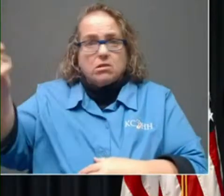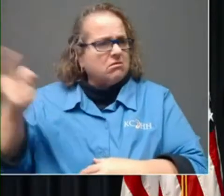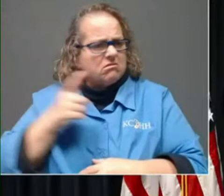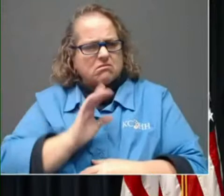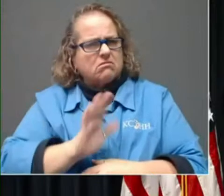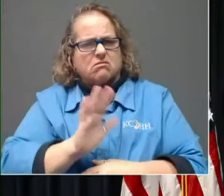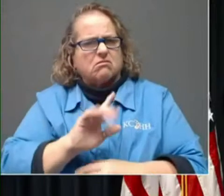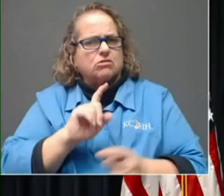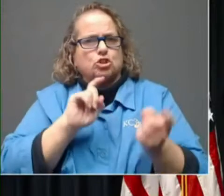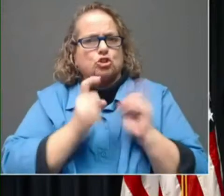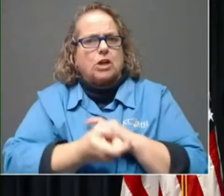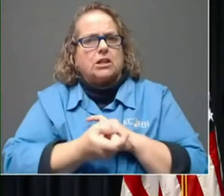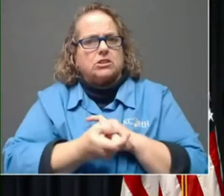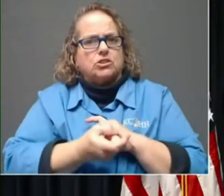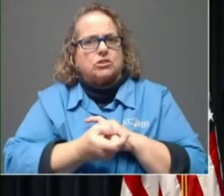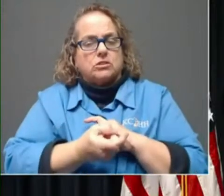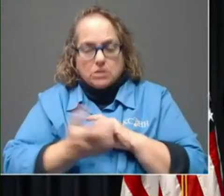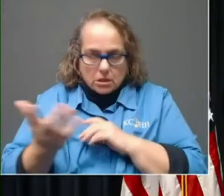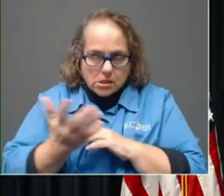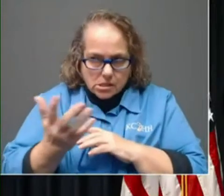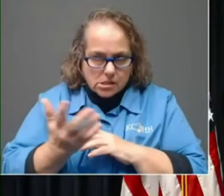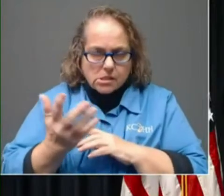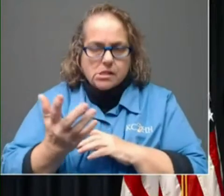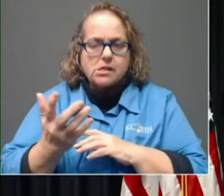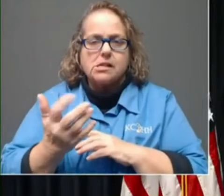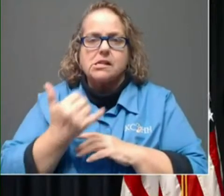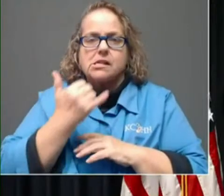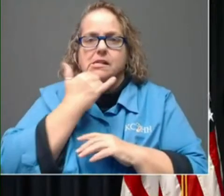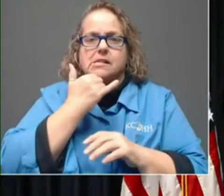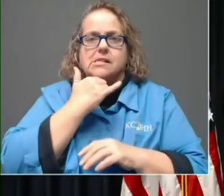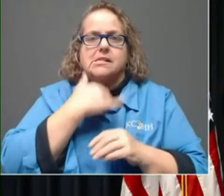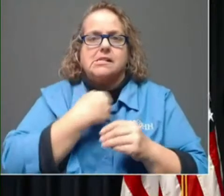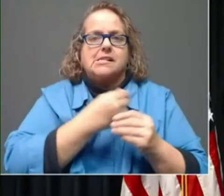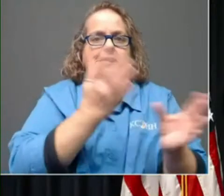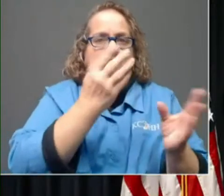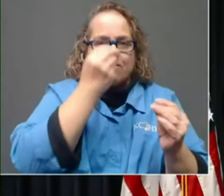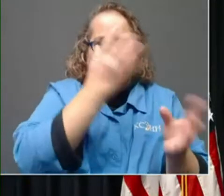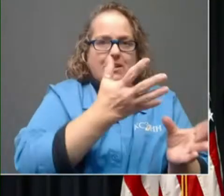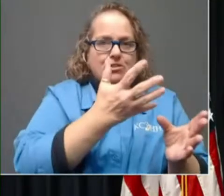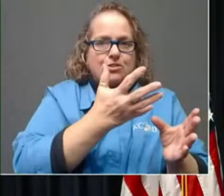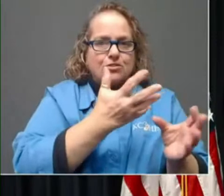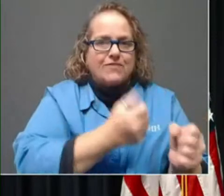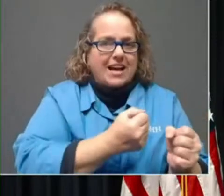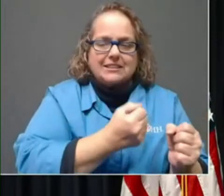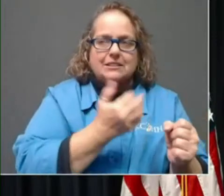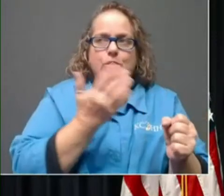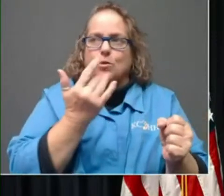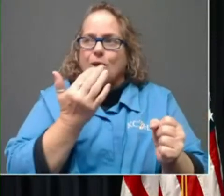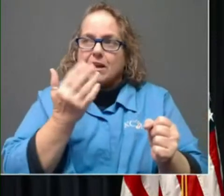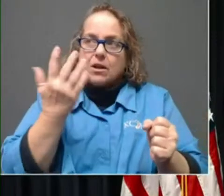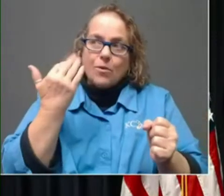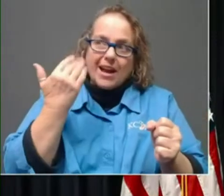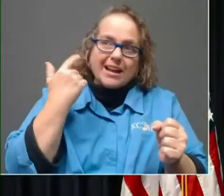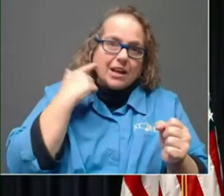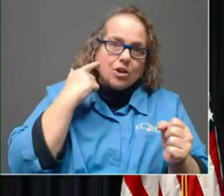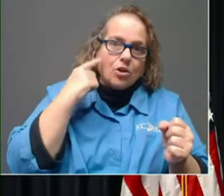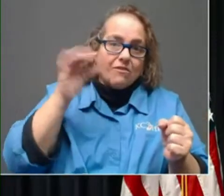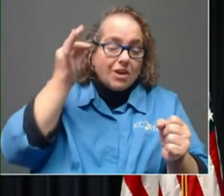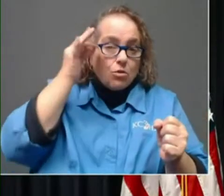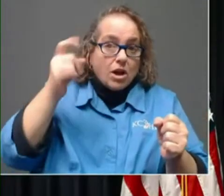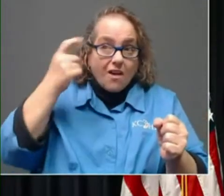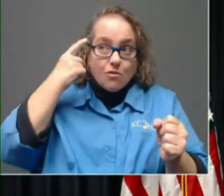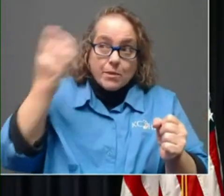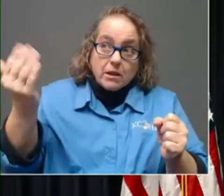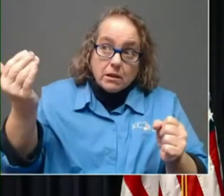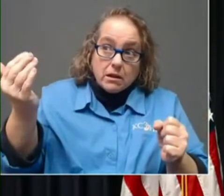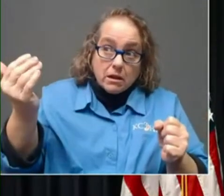has changed. So our commitment is to get it right. We don't want people to have to wait longer for dollars, but we want to ensure that